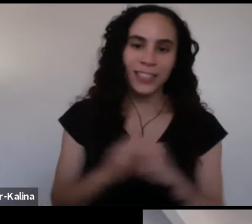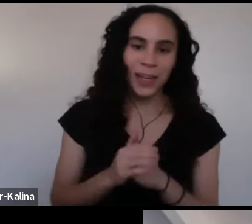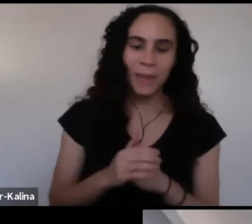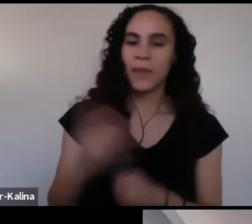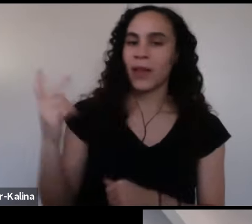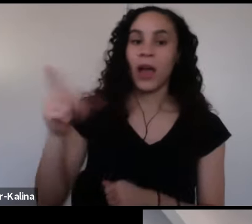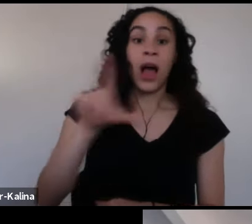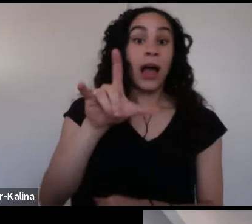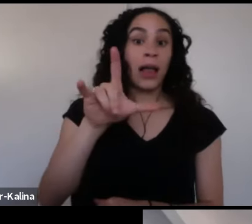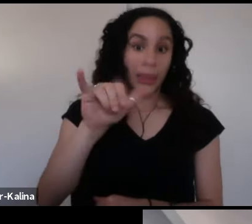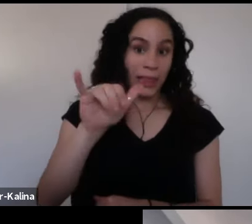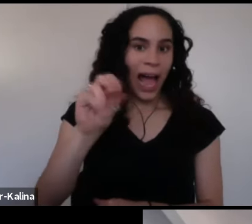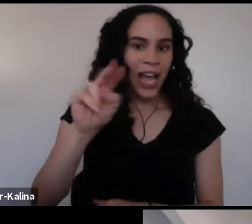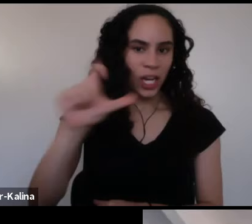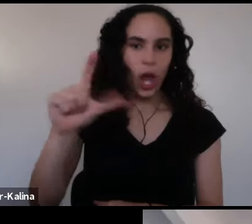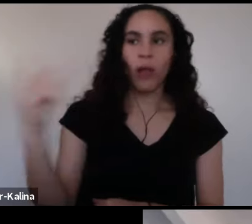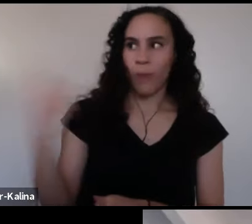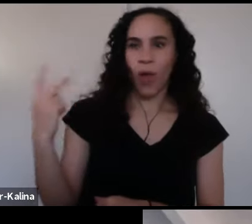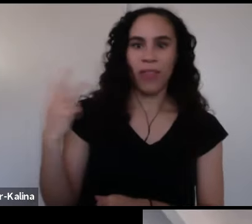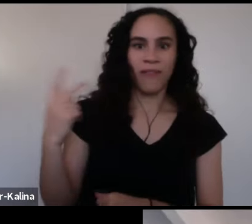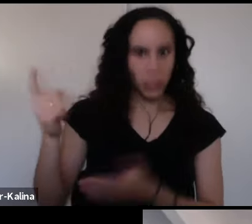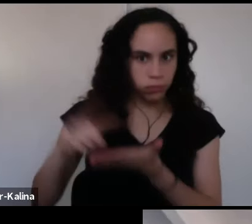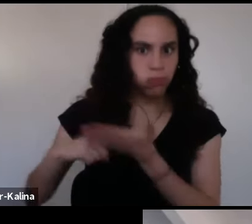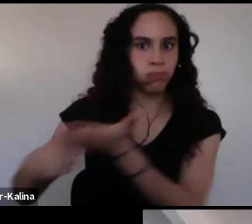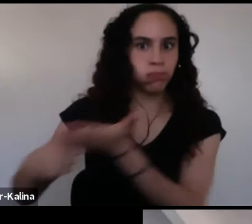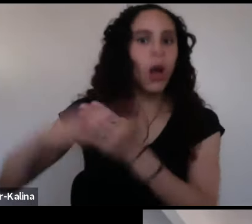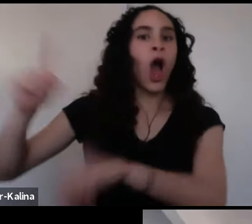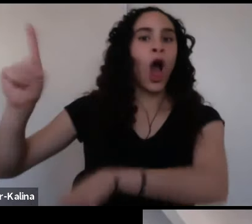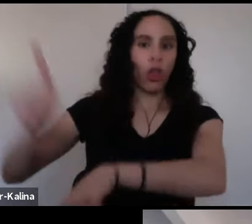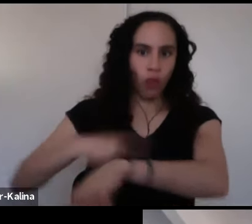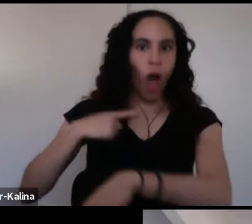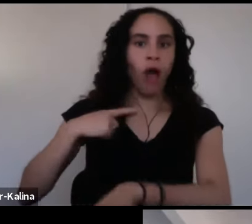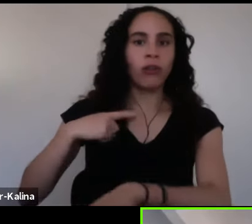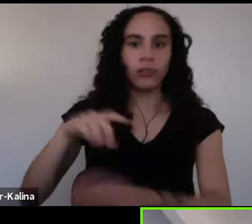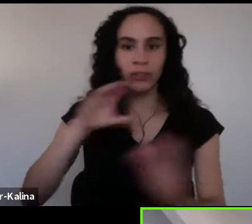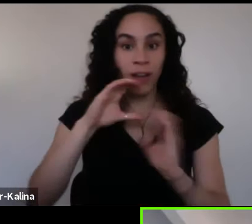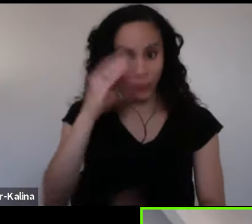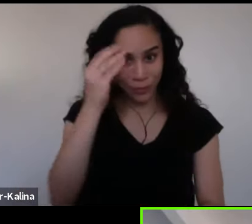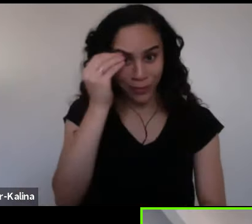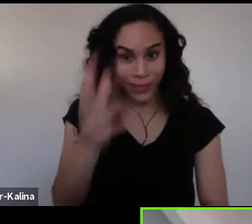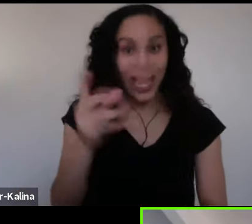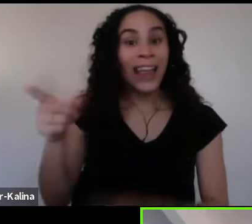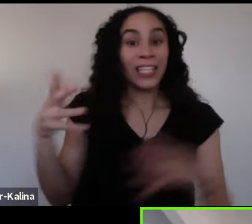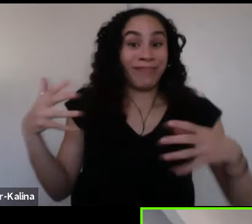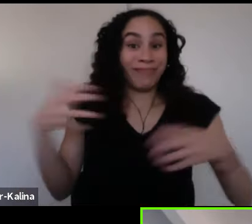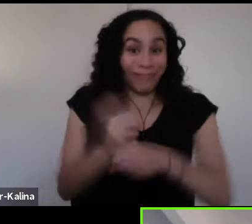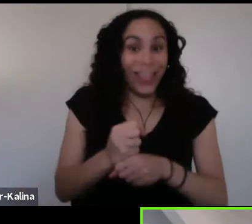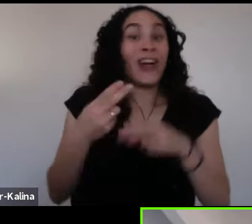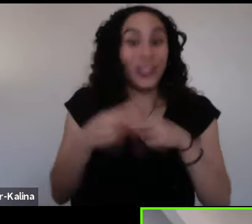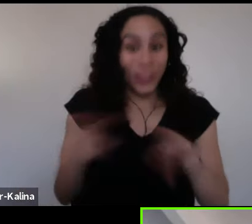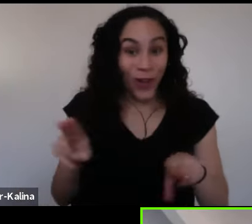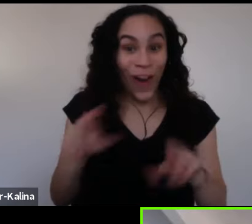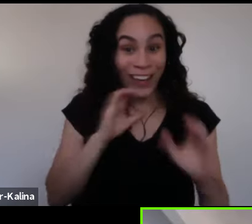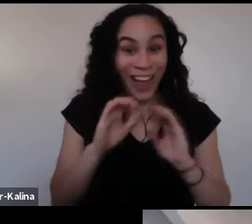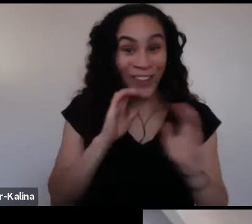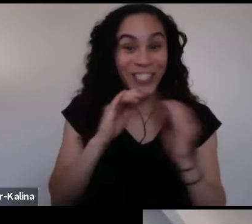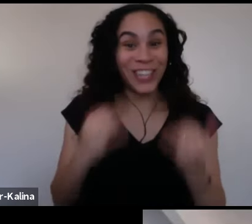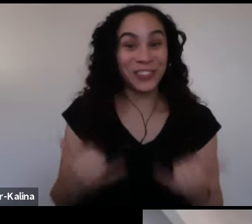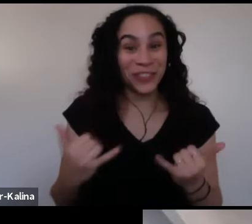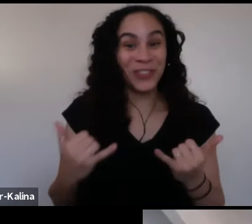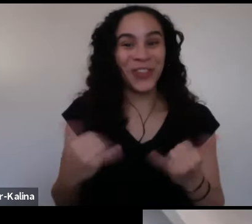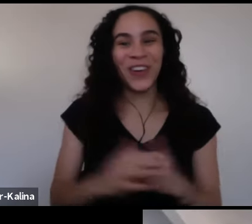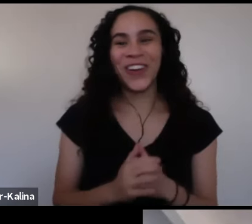have long conversations, by the way, y'all. This is going to be a short conversation, relatively Some with speaking. wine, some with wine, some with